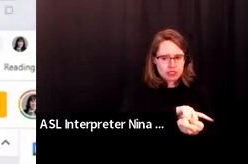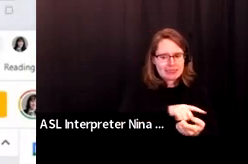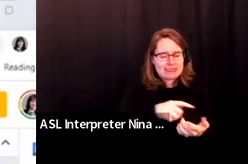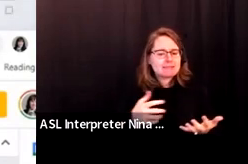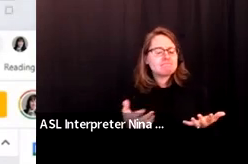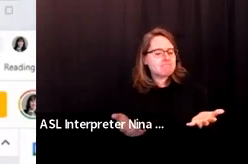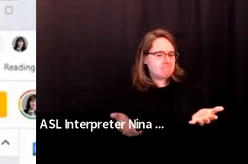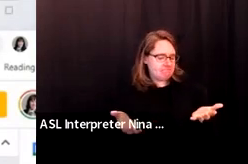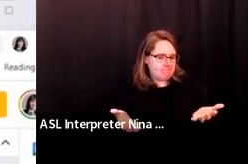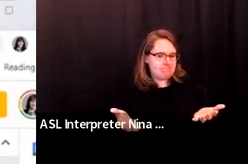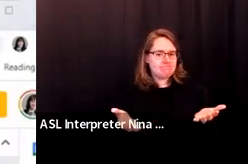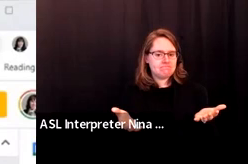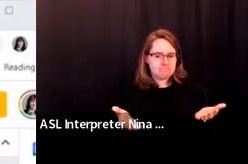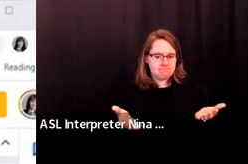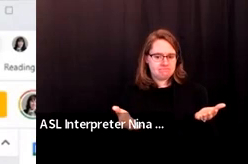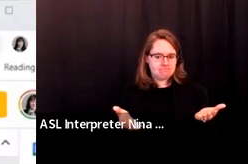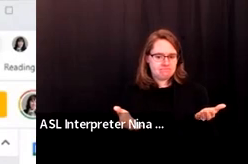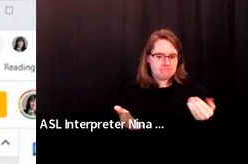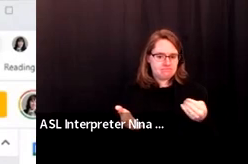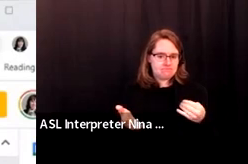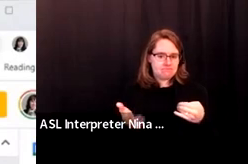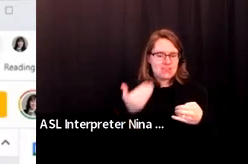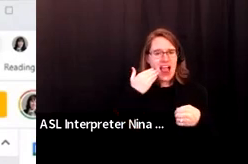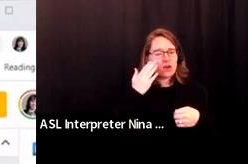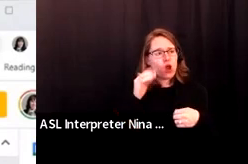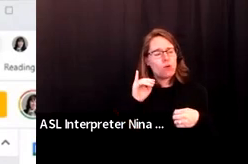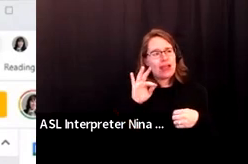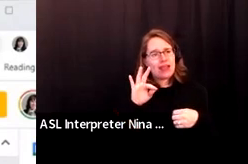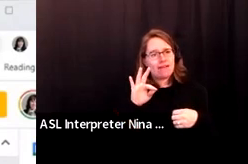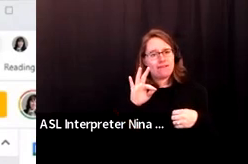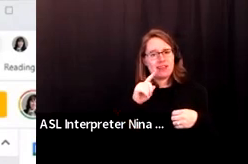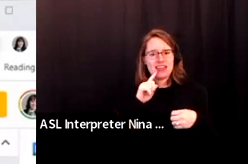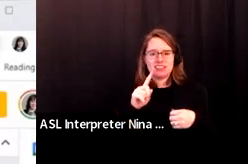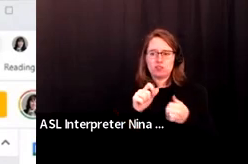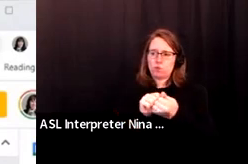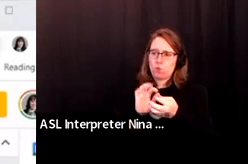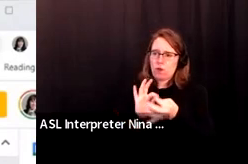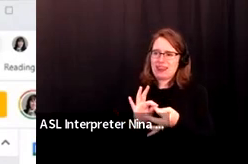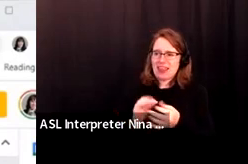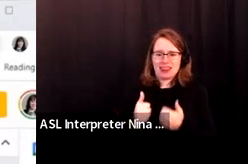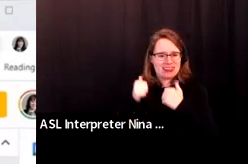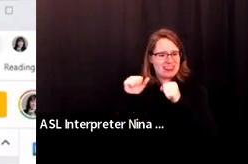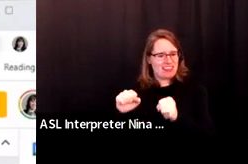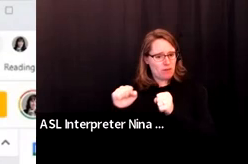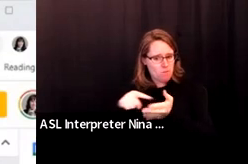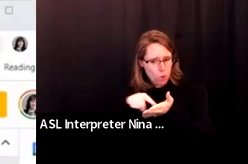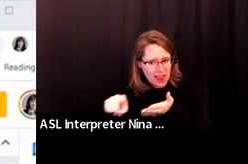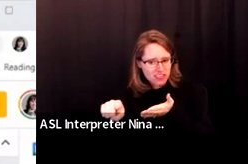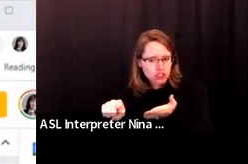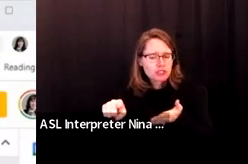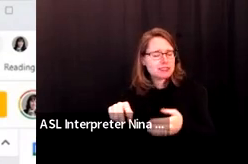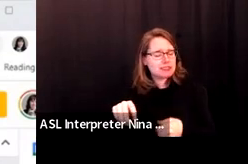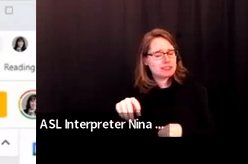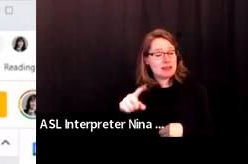in relationship with the job or the livable wages and things like that, but I would imagine if we're going to